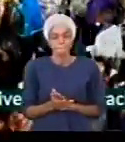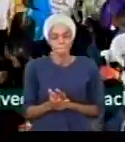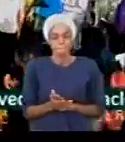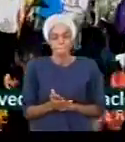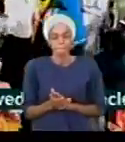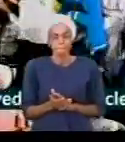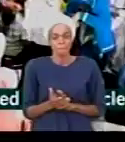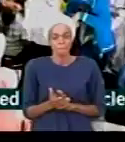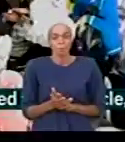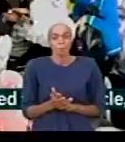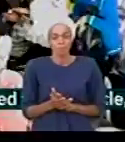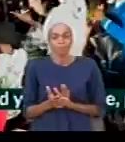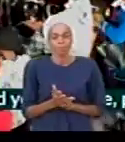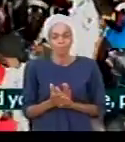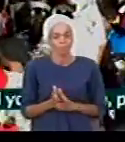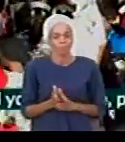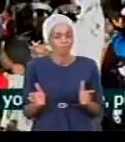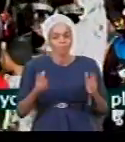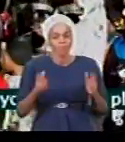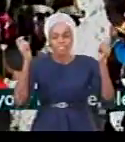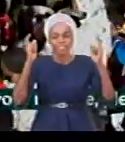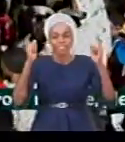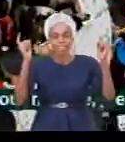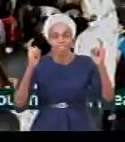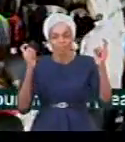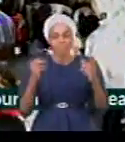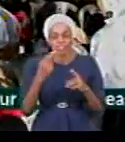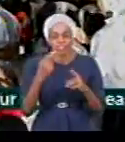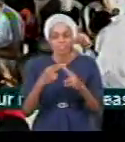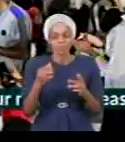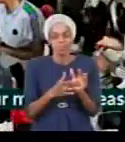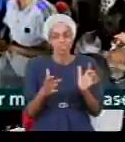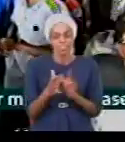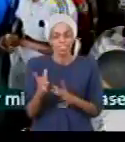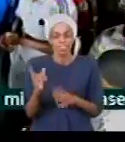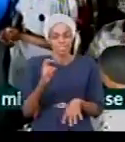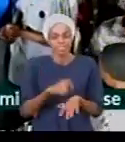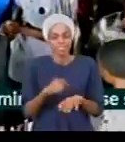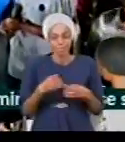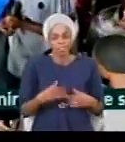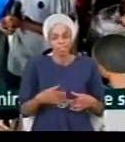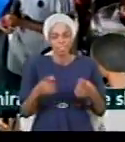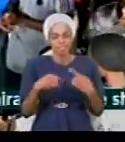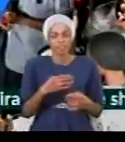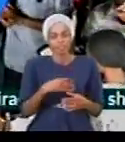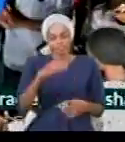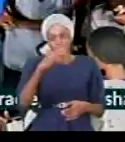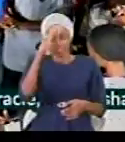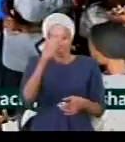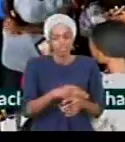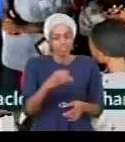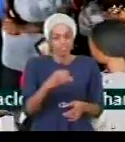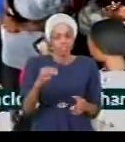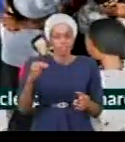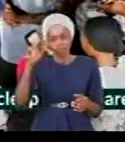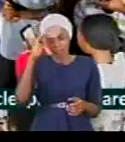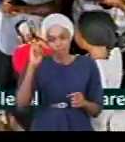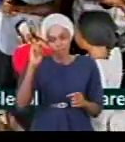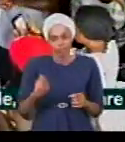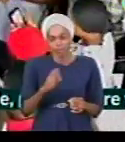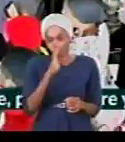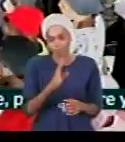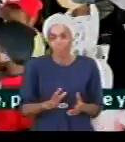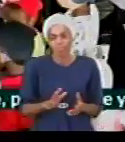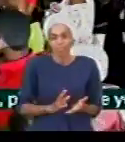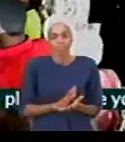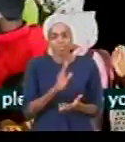the hour has come, the Son of Man must be glorified. Here tonight, Jesus must be glorified. Bring them forward.